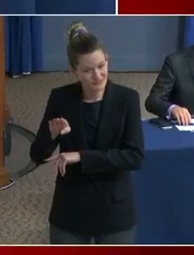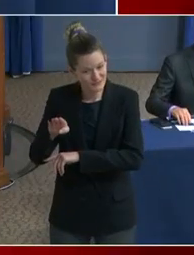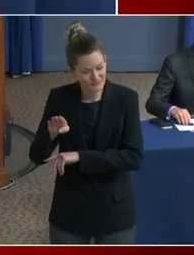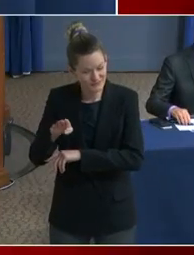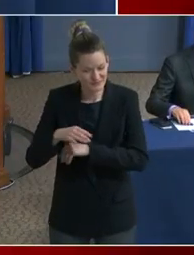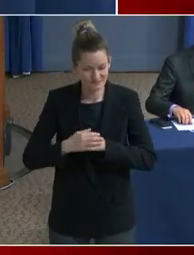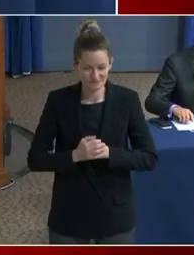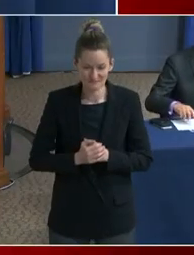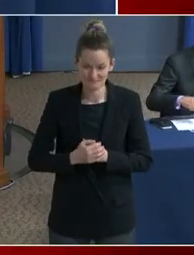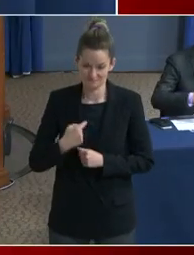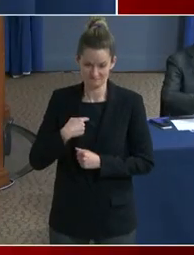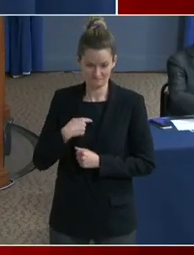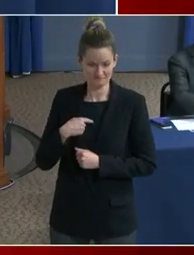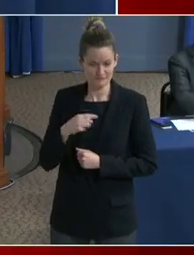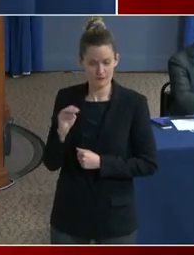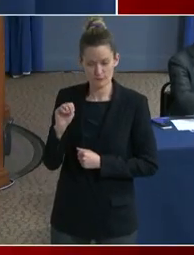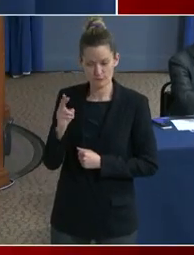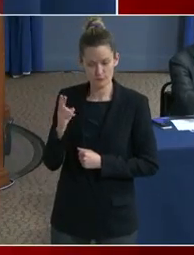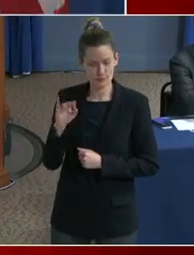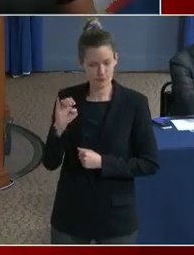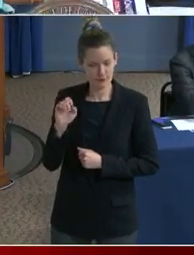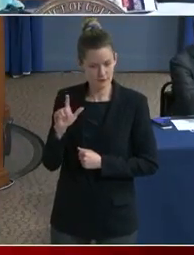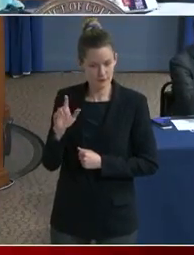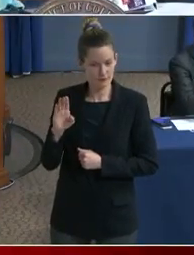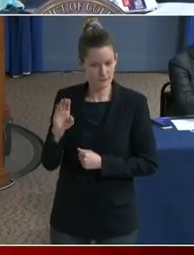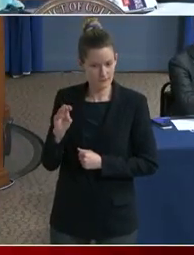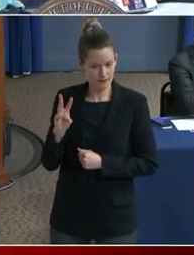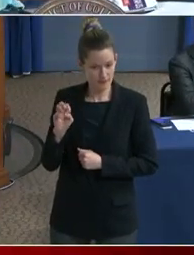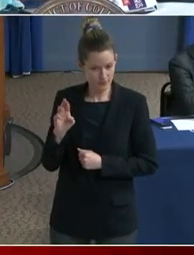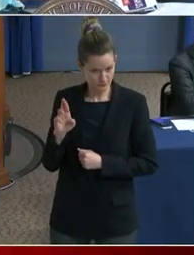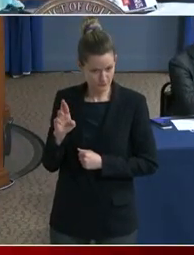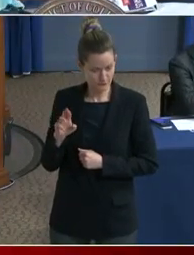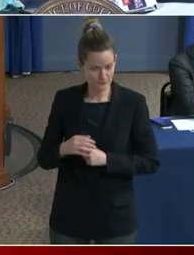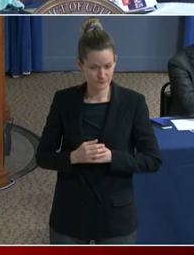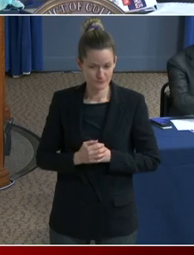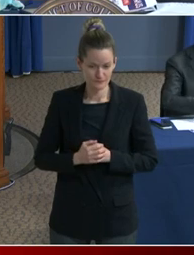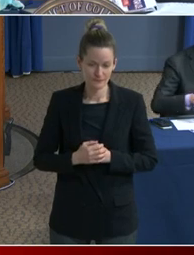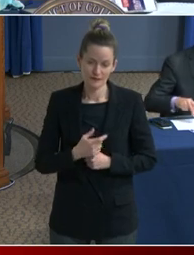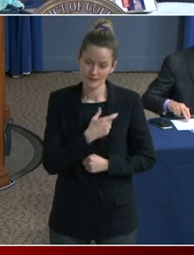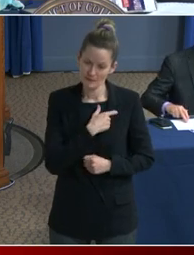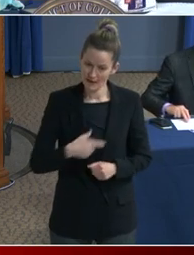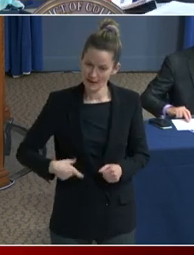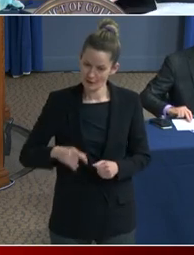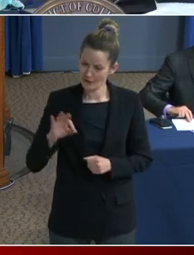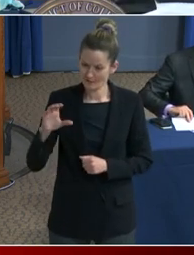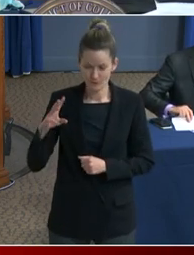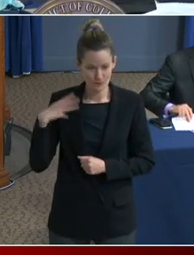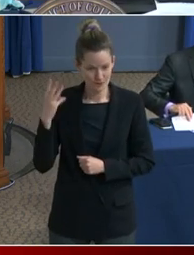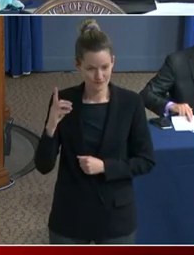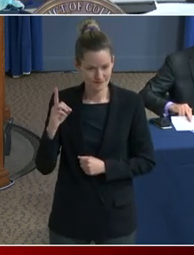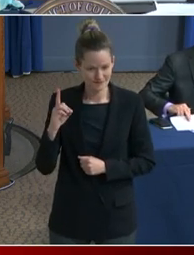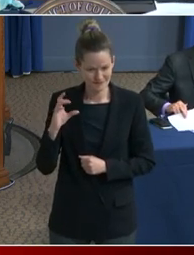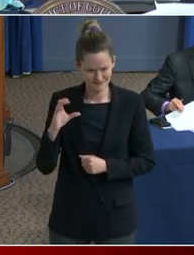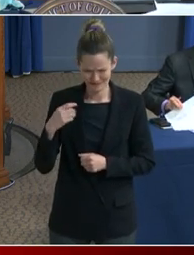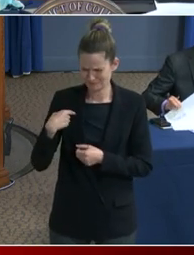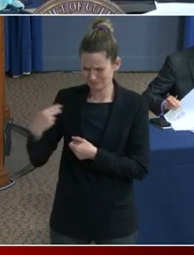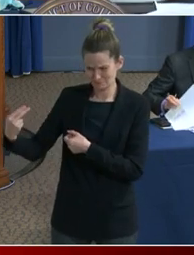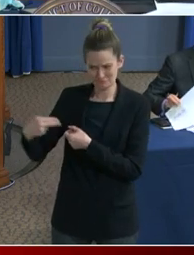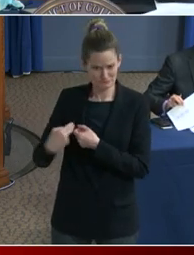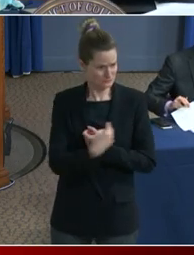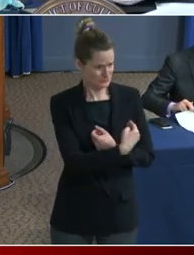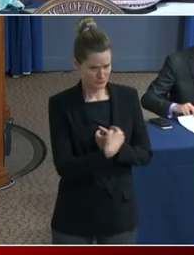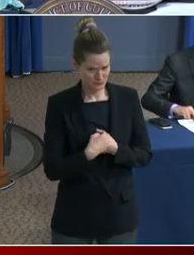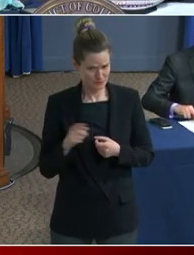I'm Muriel Bowser. I'm the Mayor of Washington, D.C. I'm joined today by the Director of D.C. Health, LaQuandra Nesbitt, and the